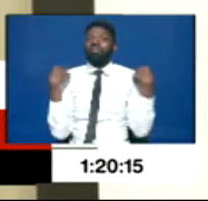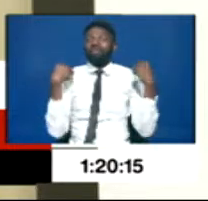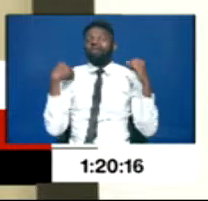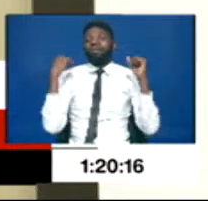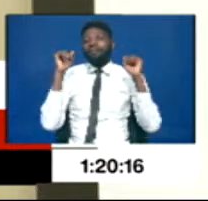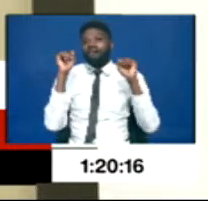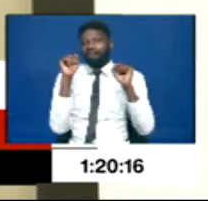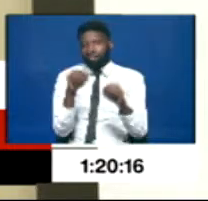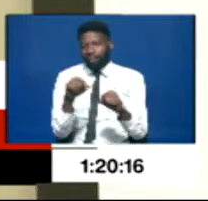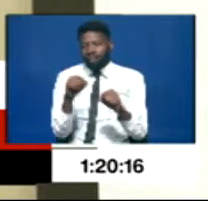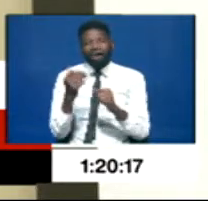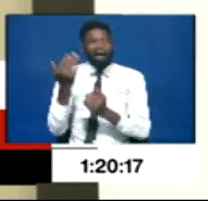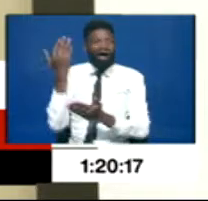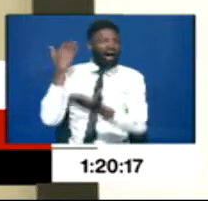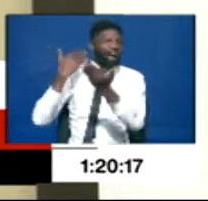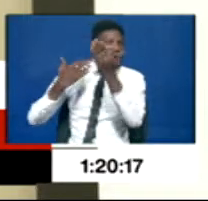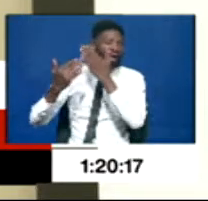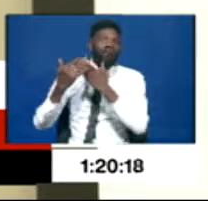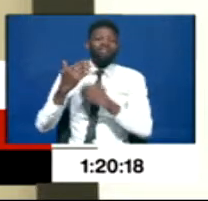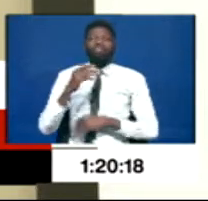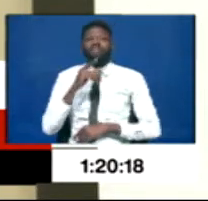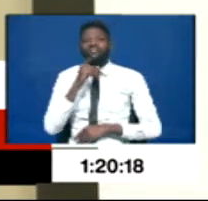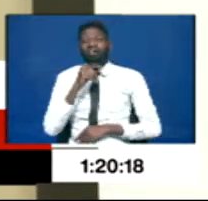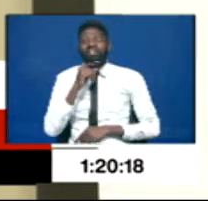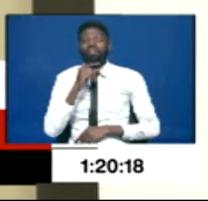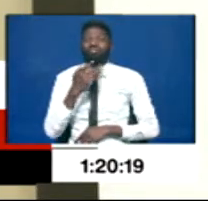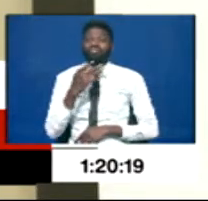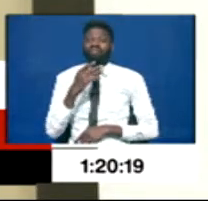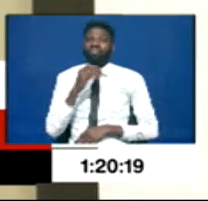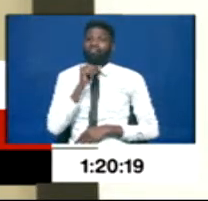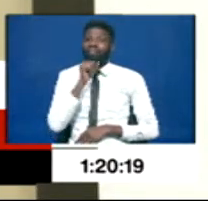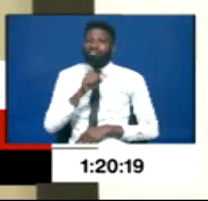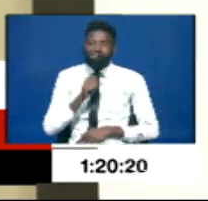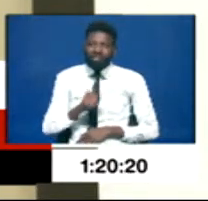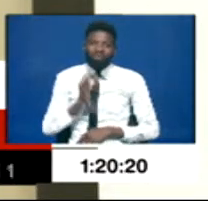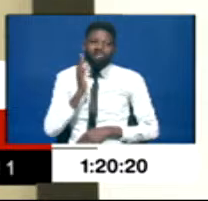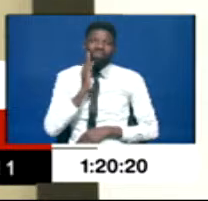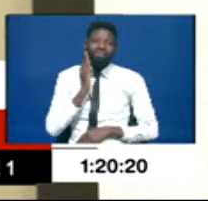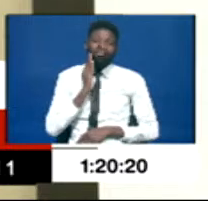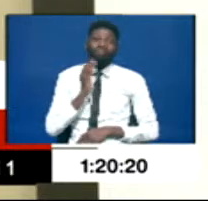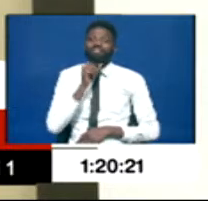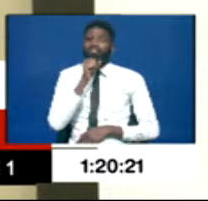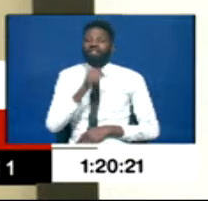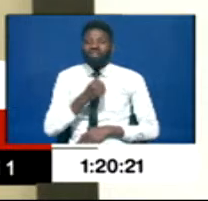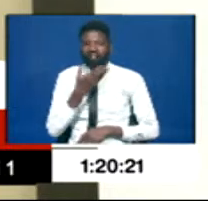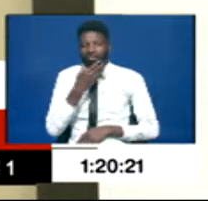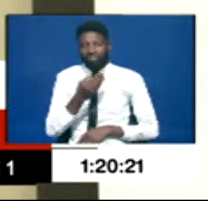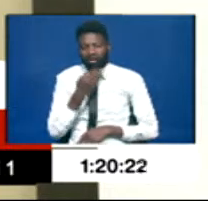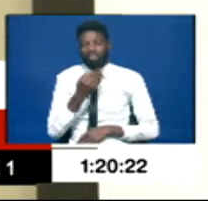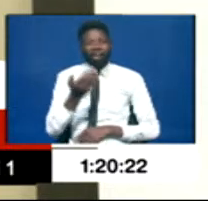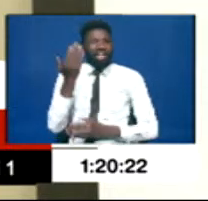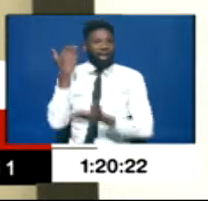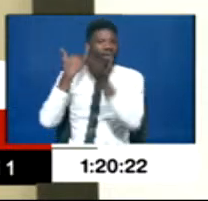grandfathers, grandmothers in the past, who had a vision and who stuck to it.